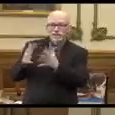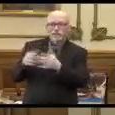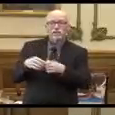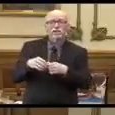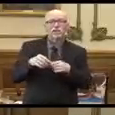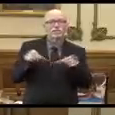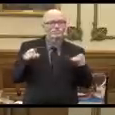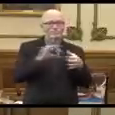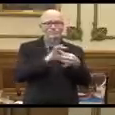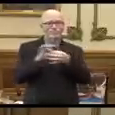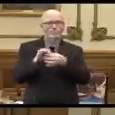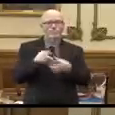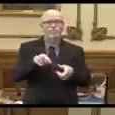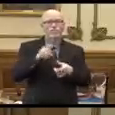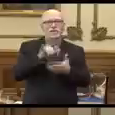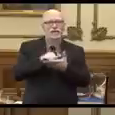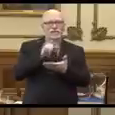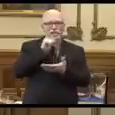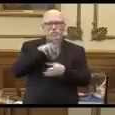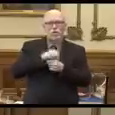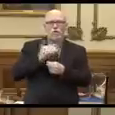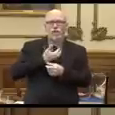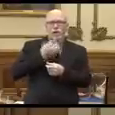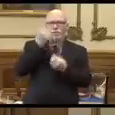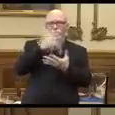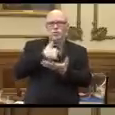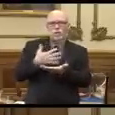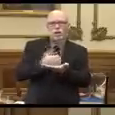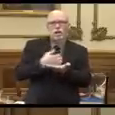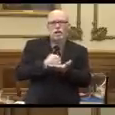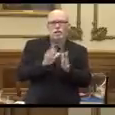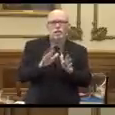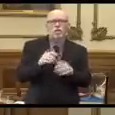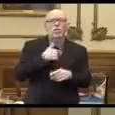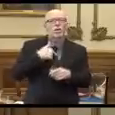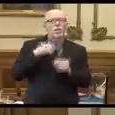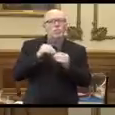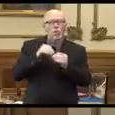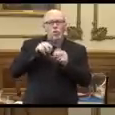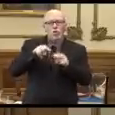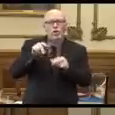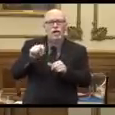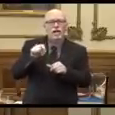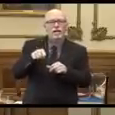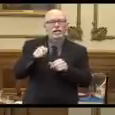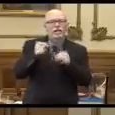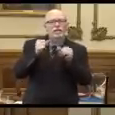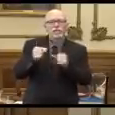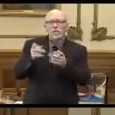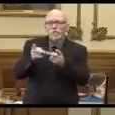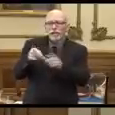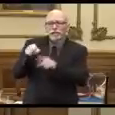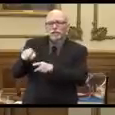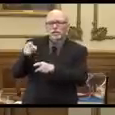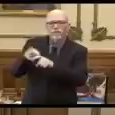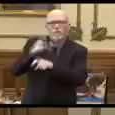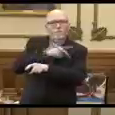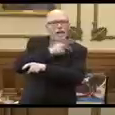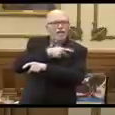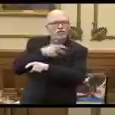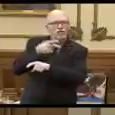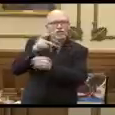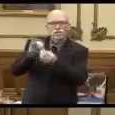that is independent of the data that we collect. We really are looking more just at the individual facility from the